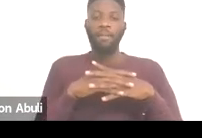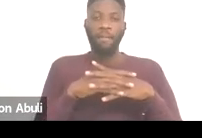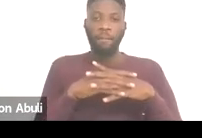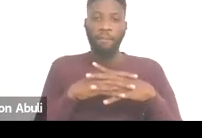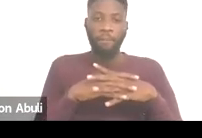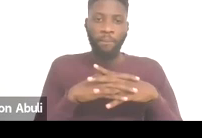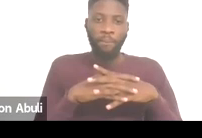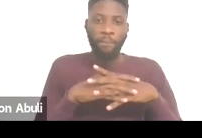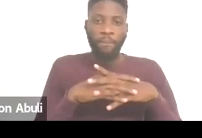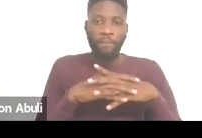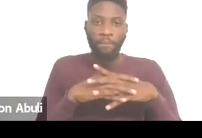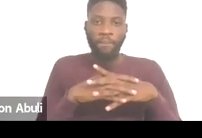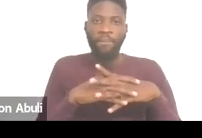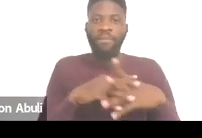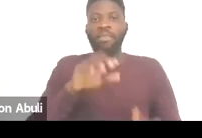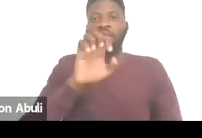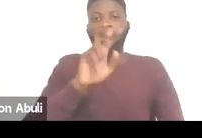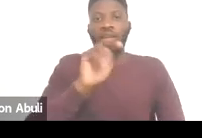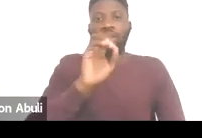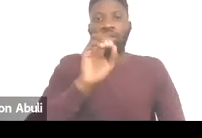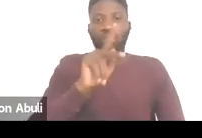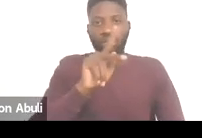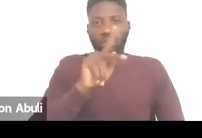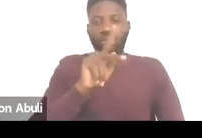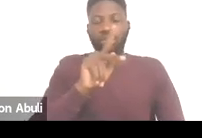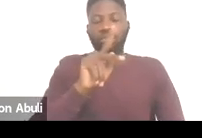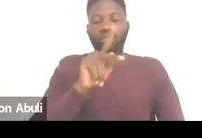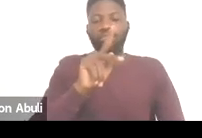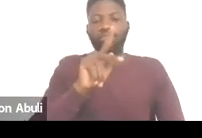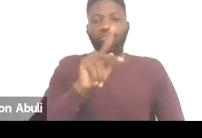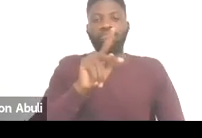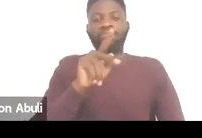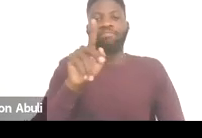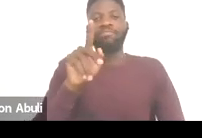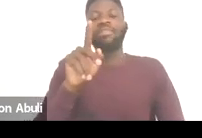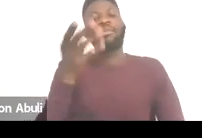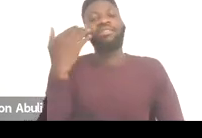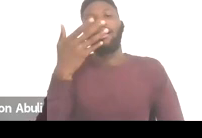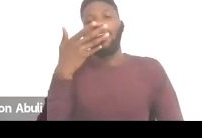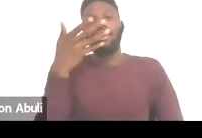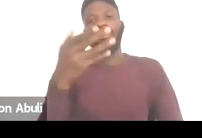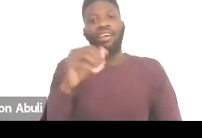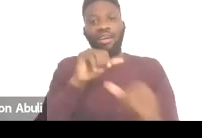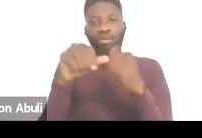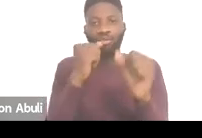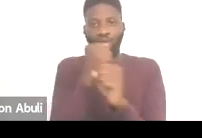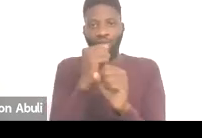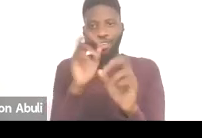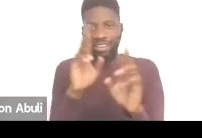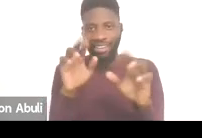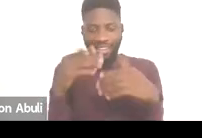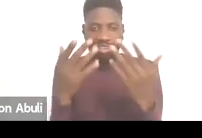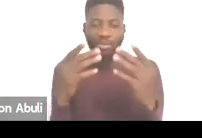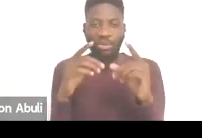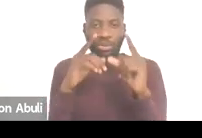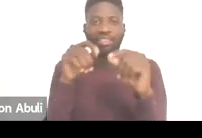This is Enoch Basweti. He was responding to the question on being job ready, of course, saying he's know that